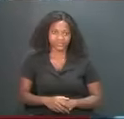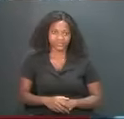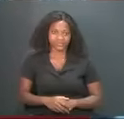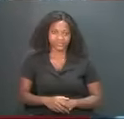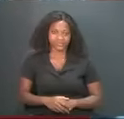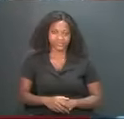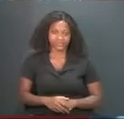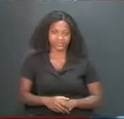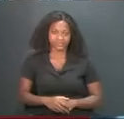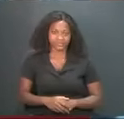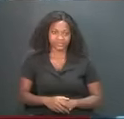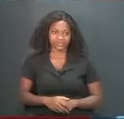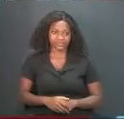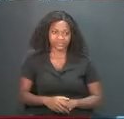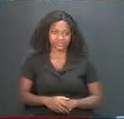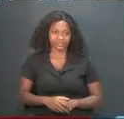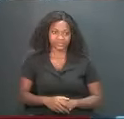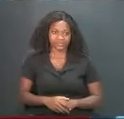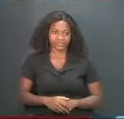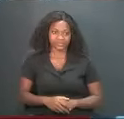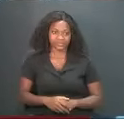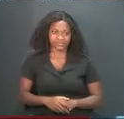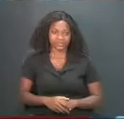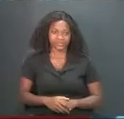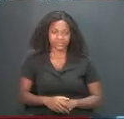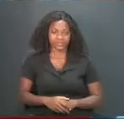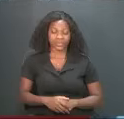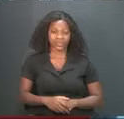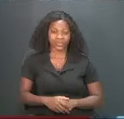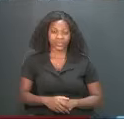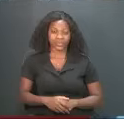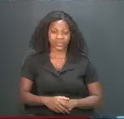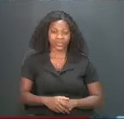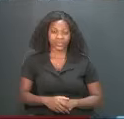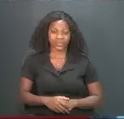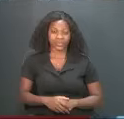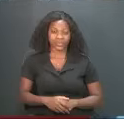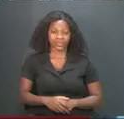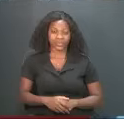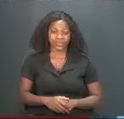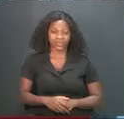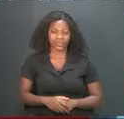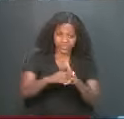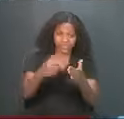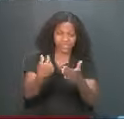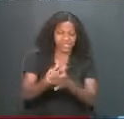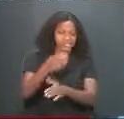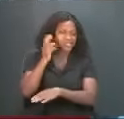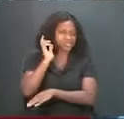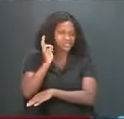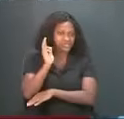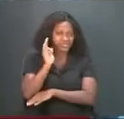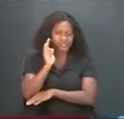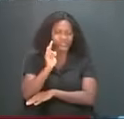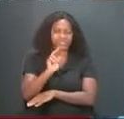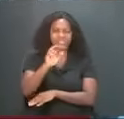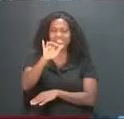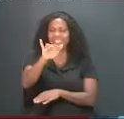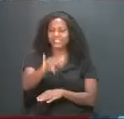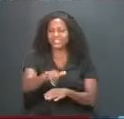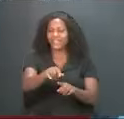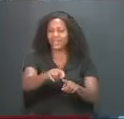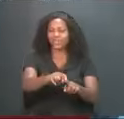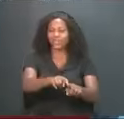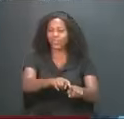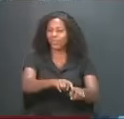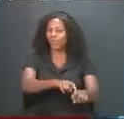Mr. Speaker, no constitution in the history of Ghana has lasted and endured the